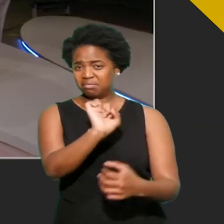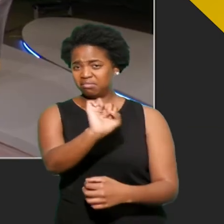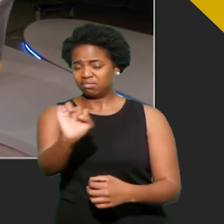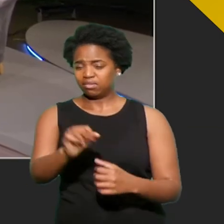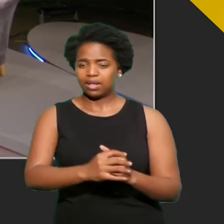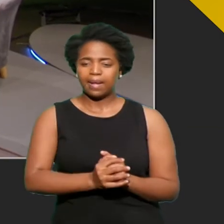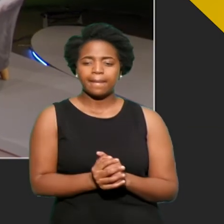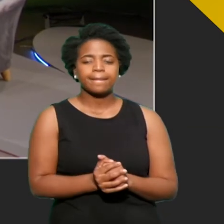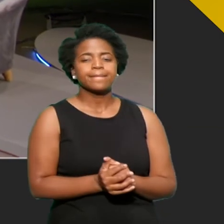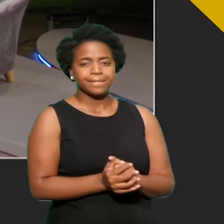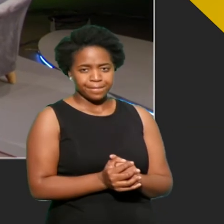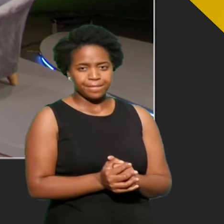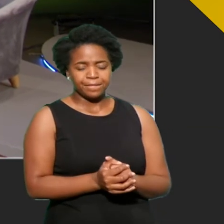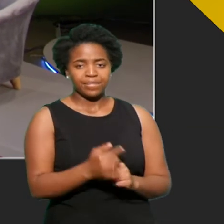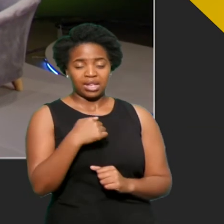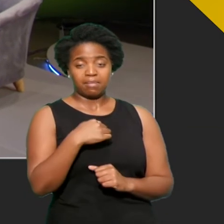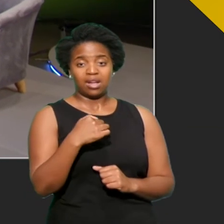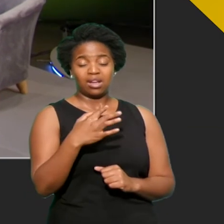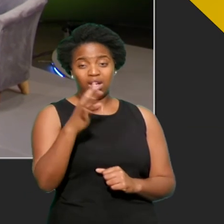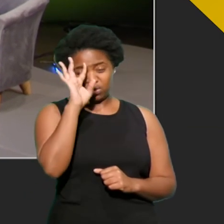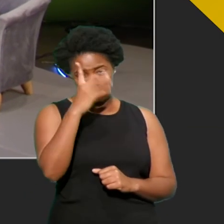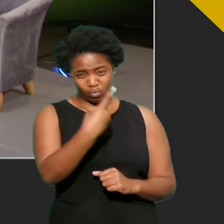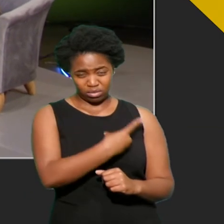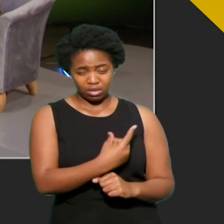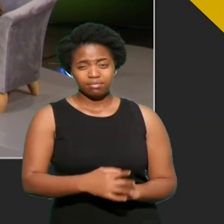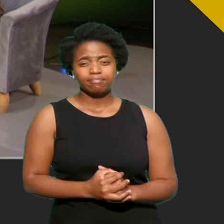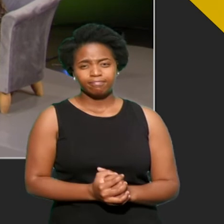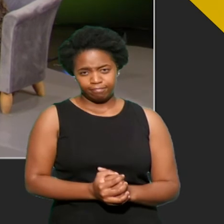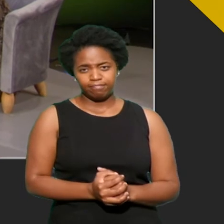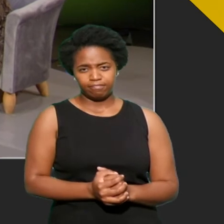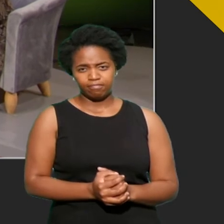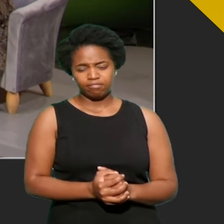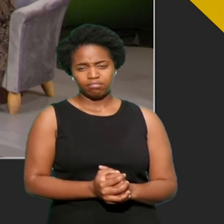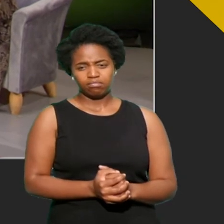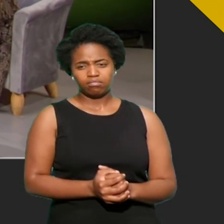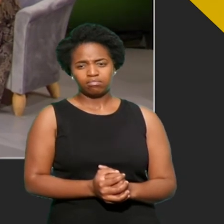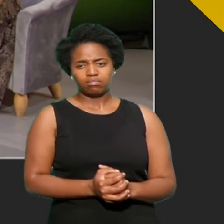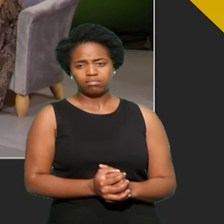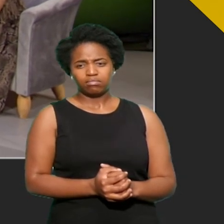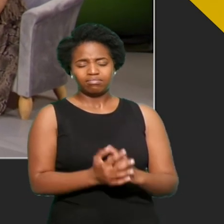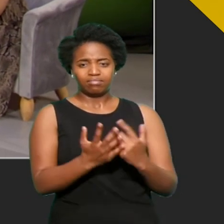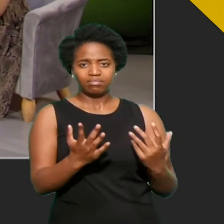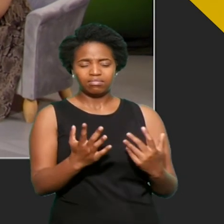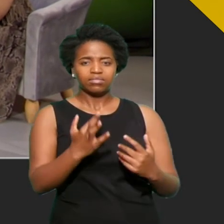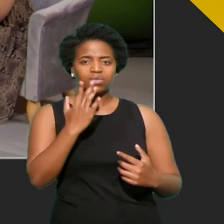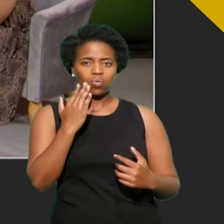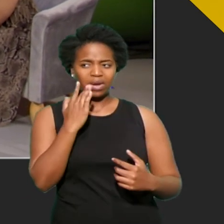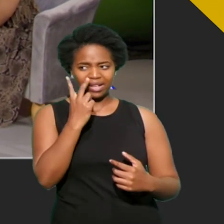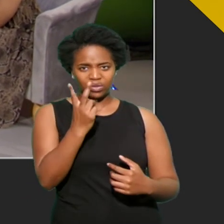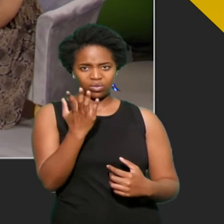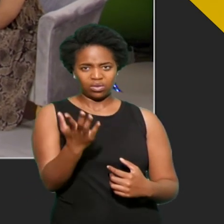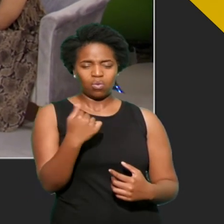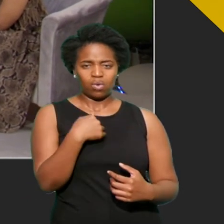Yes, more so in my girl child. Yeah. And it's until that we've gone